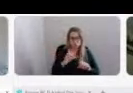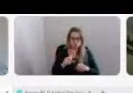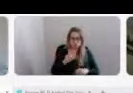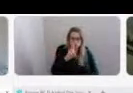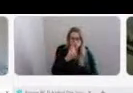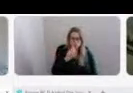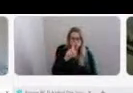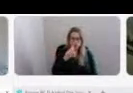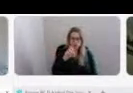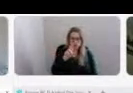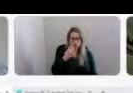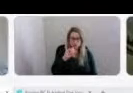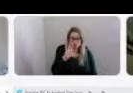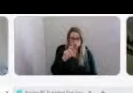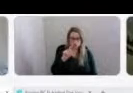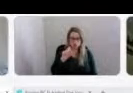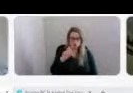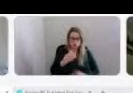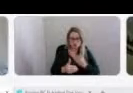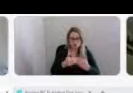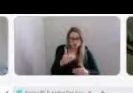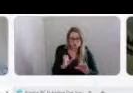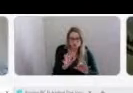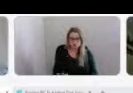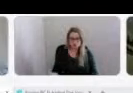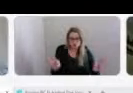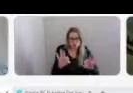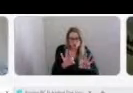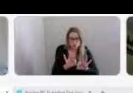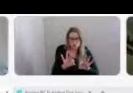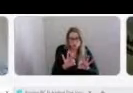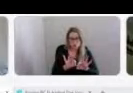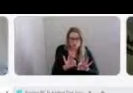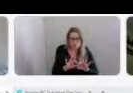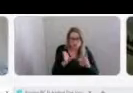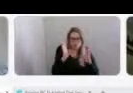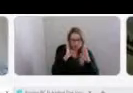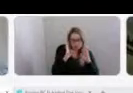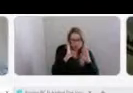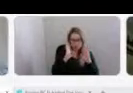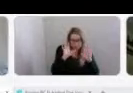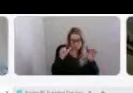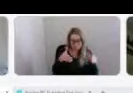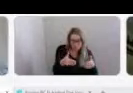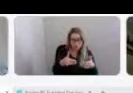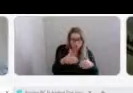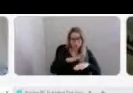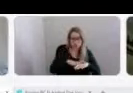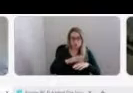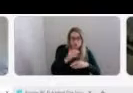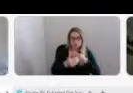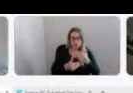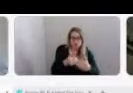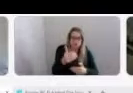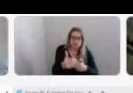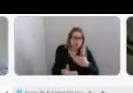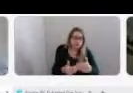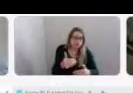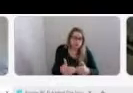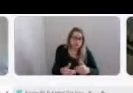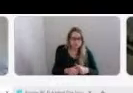process it is important to devote our attention and focus on the process to